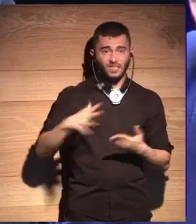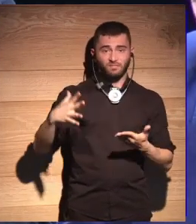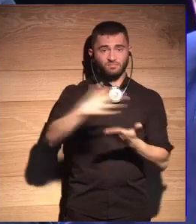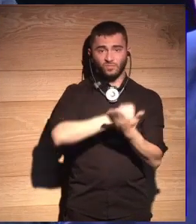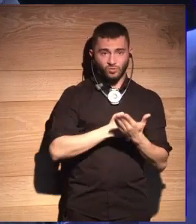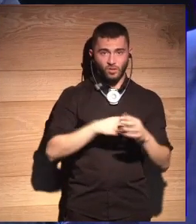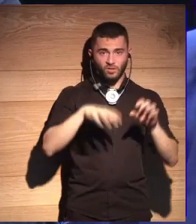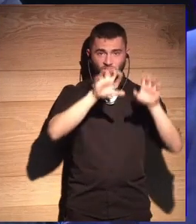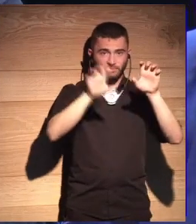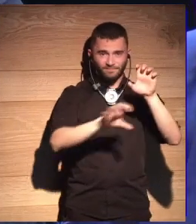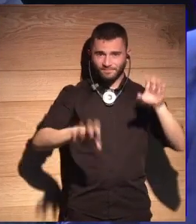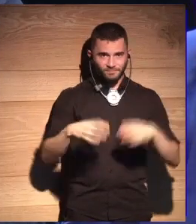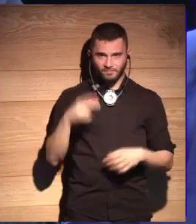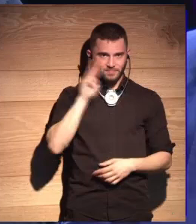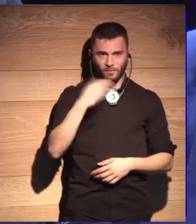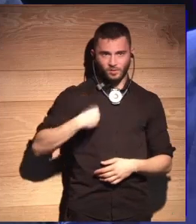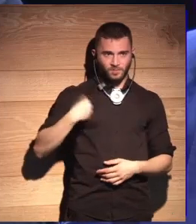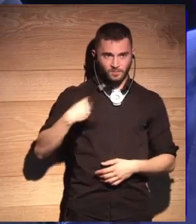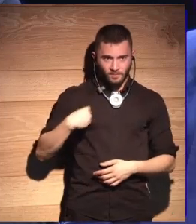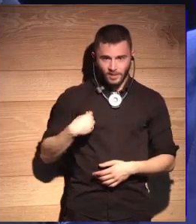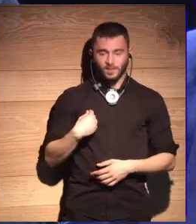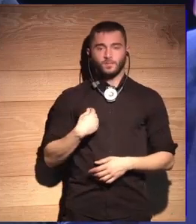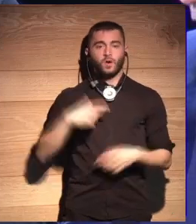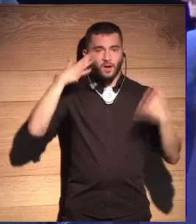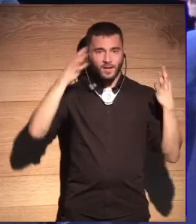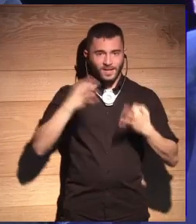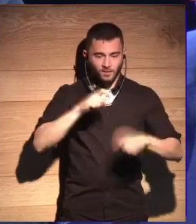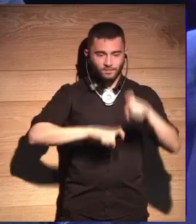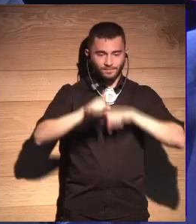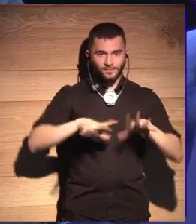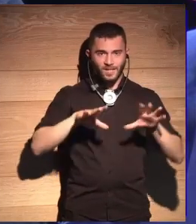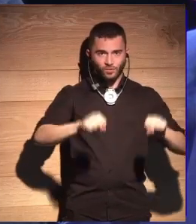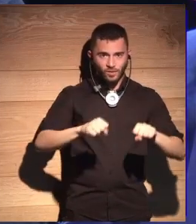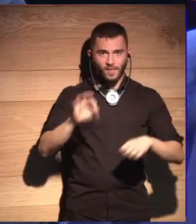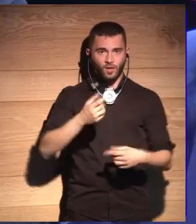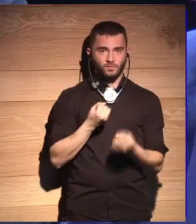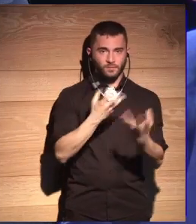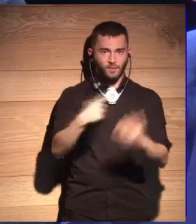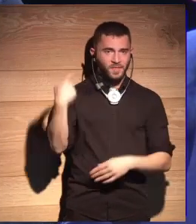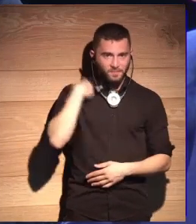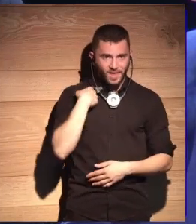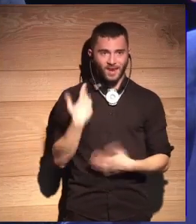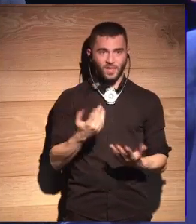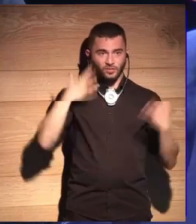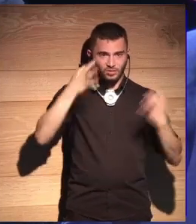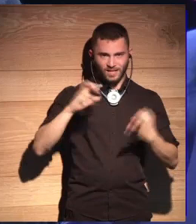seeing the same dynamics of electoral volatility, risk of